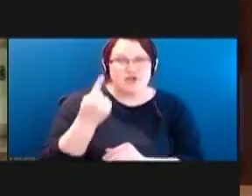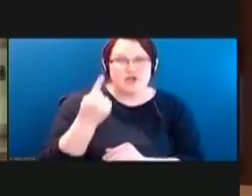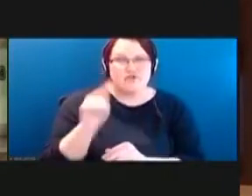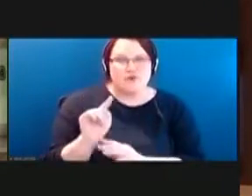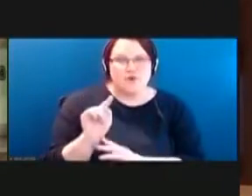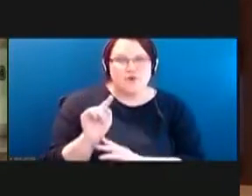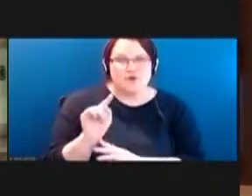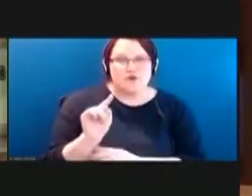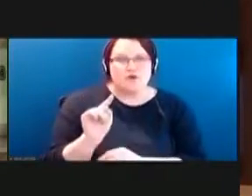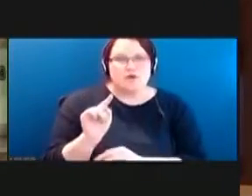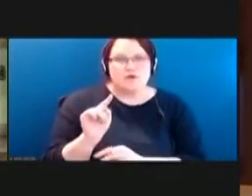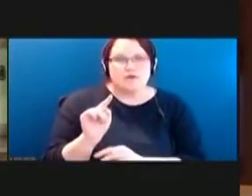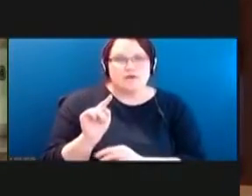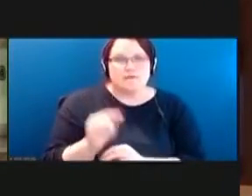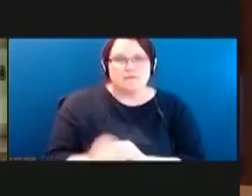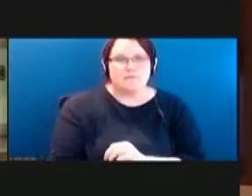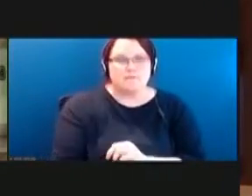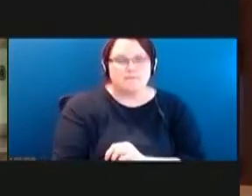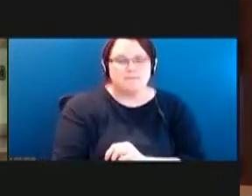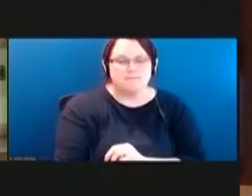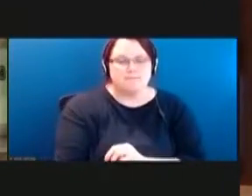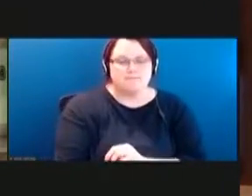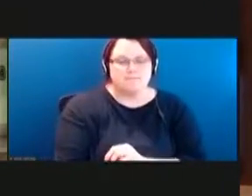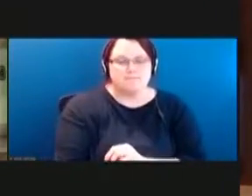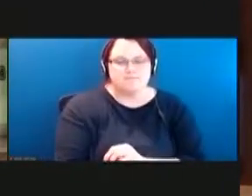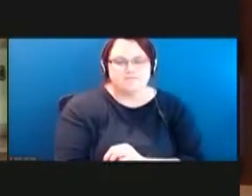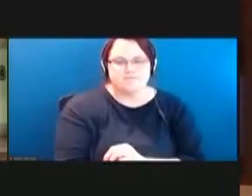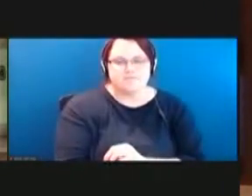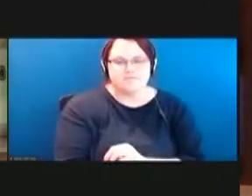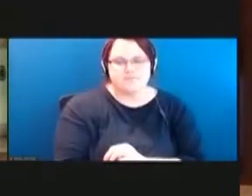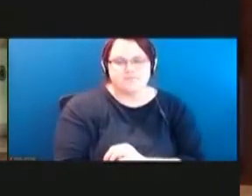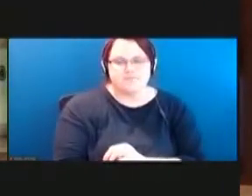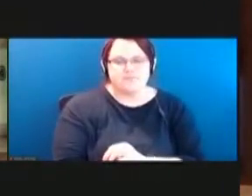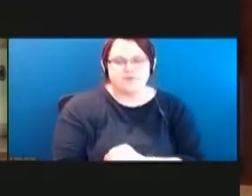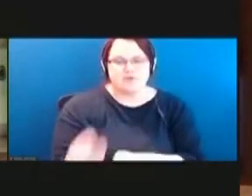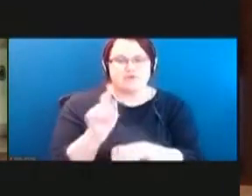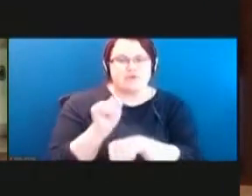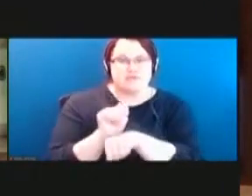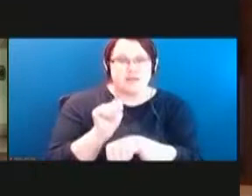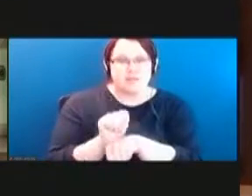the temple, the dome structure of the building, and